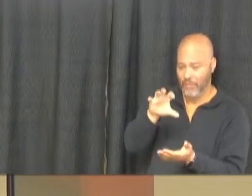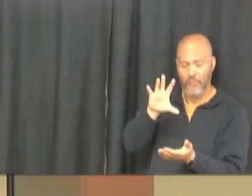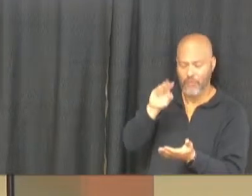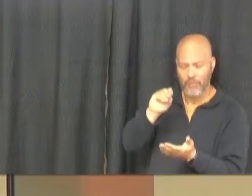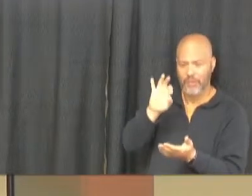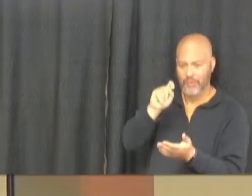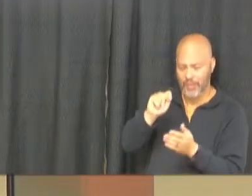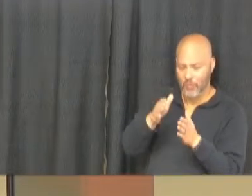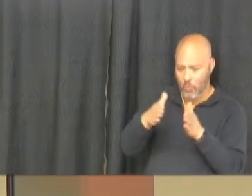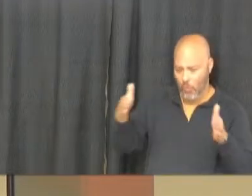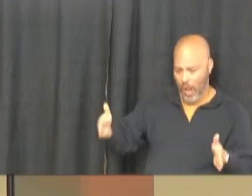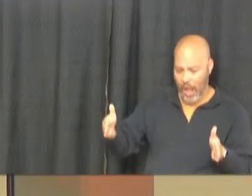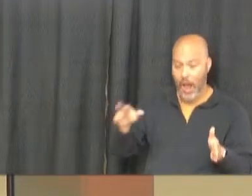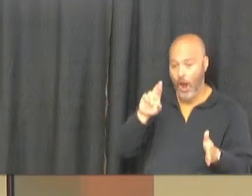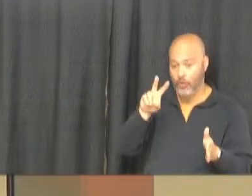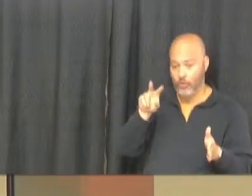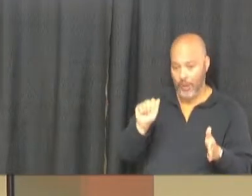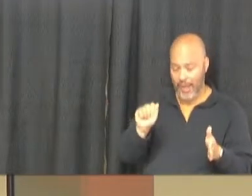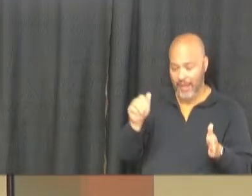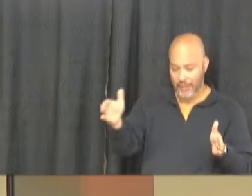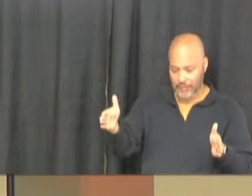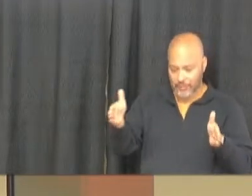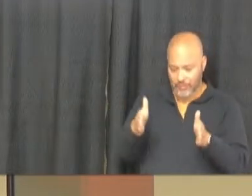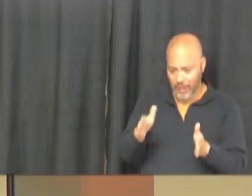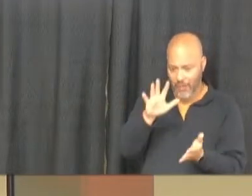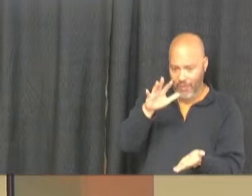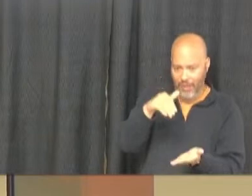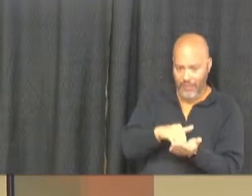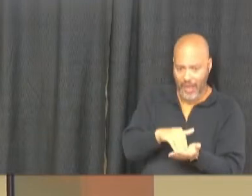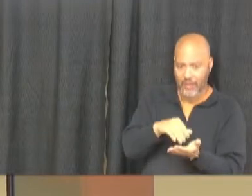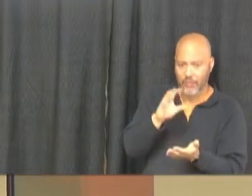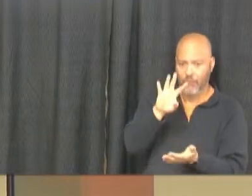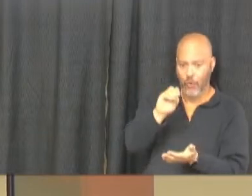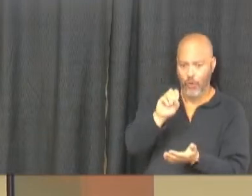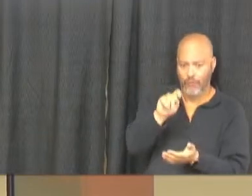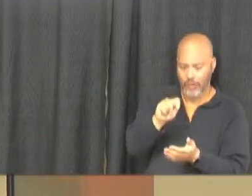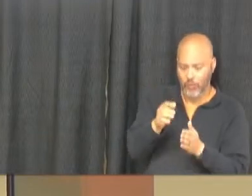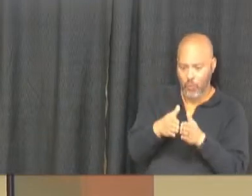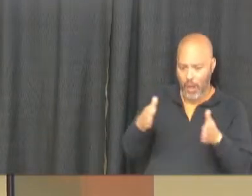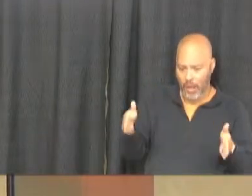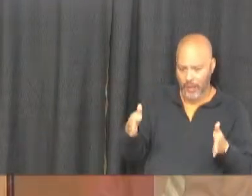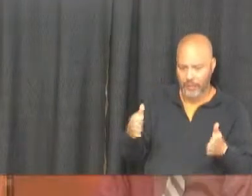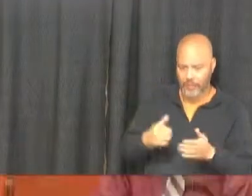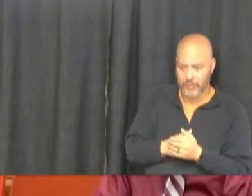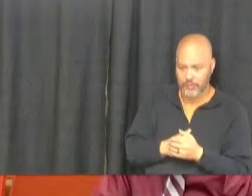50 feet wide. R2A, 5,000 square feet, 40 foot wide. So if you take the